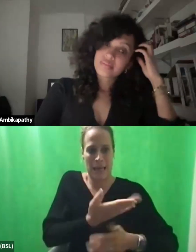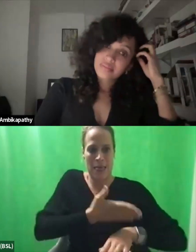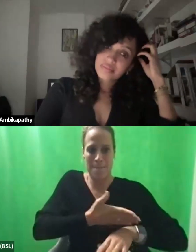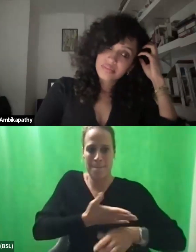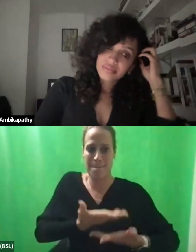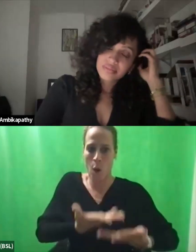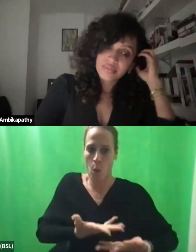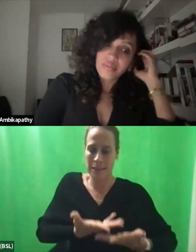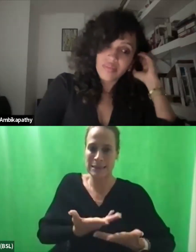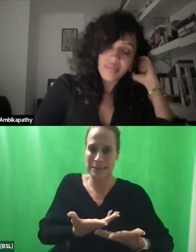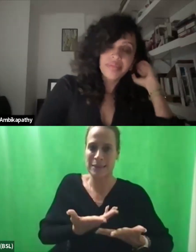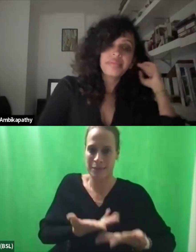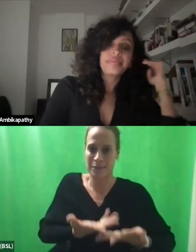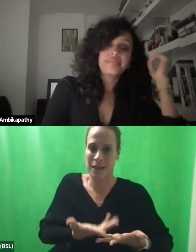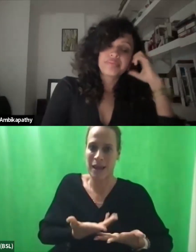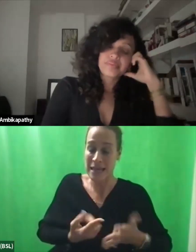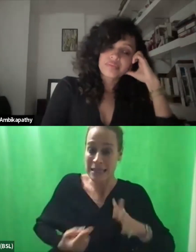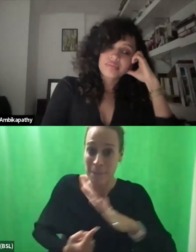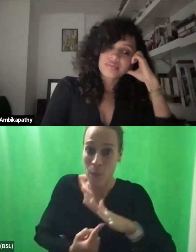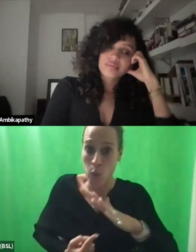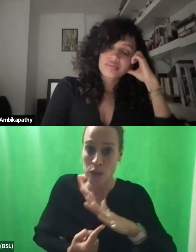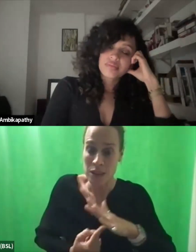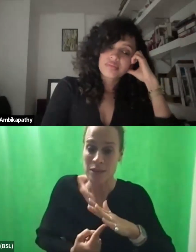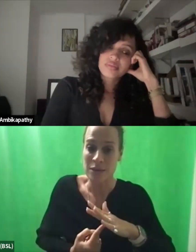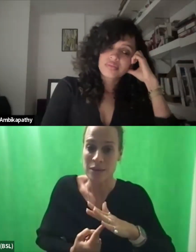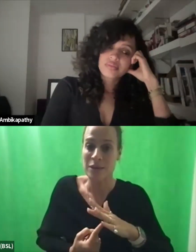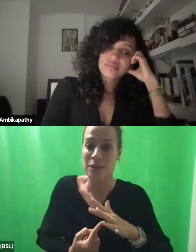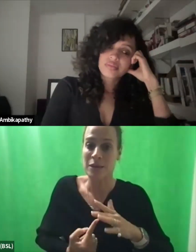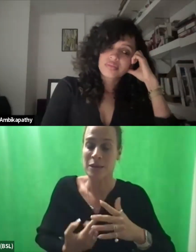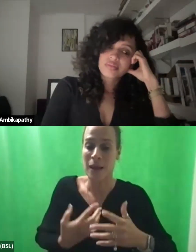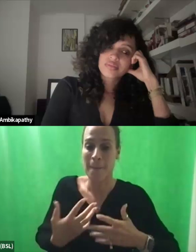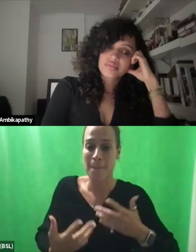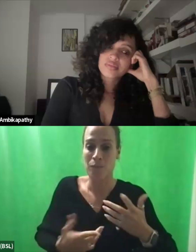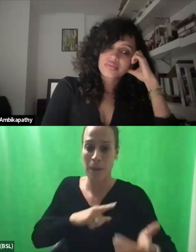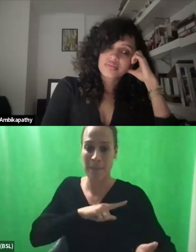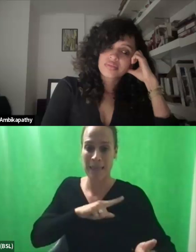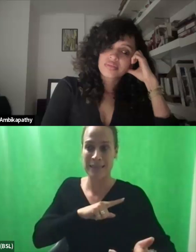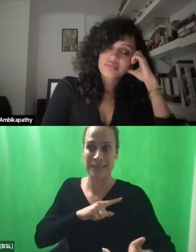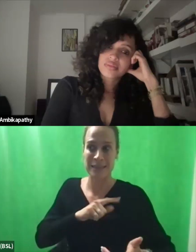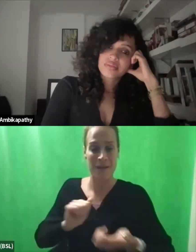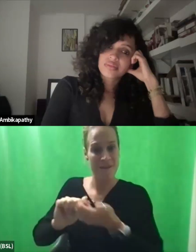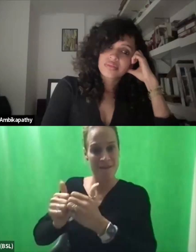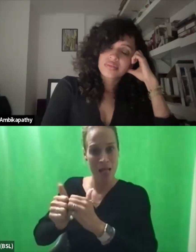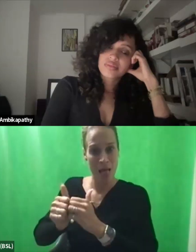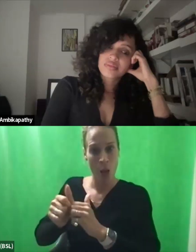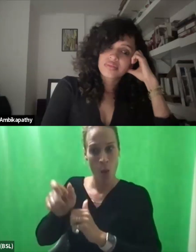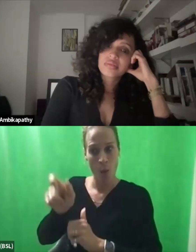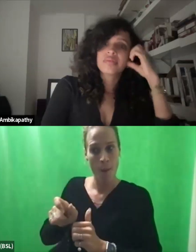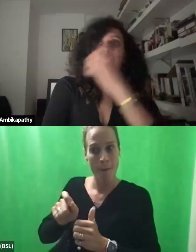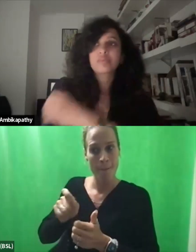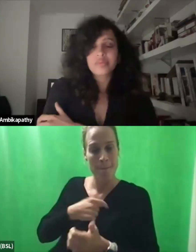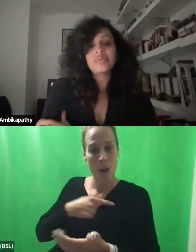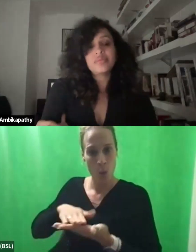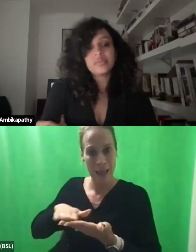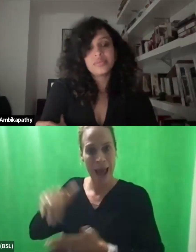great extent, but to me, to a significant enough an extent, because it is fellow poets whose work I know and